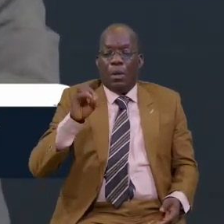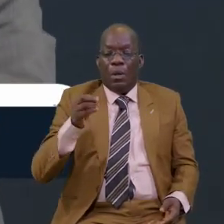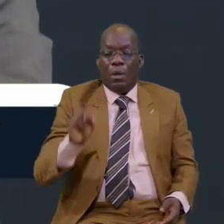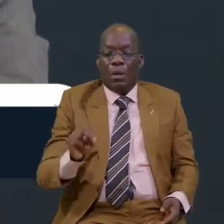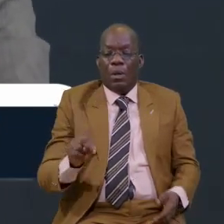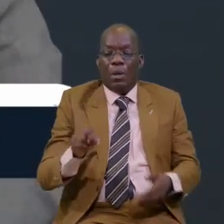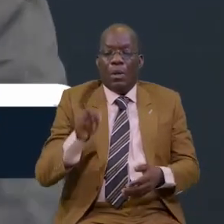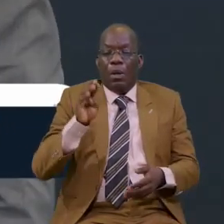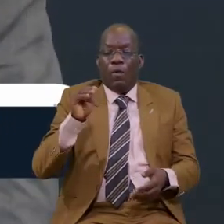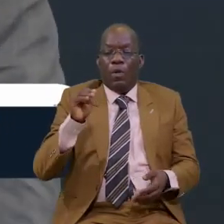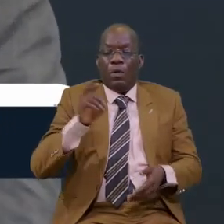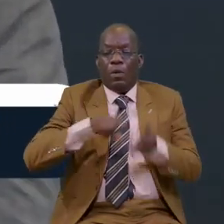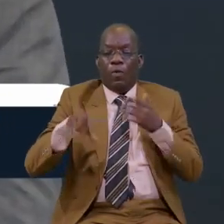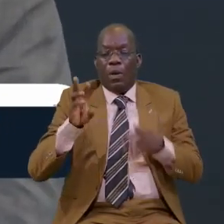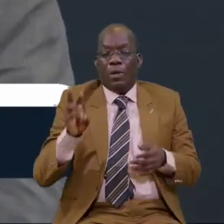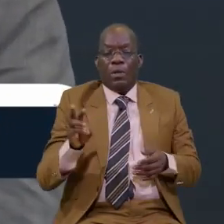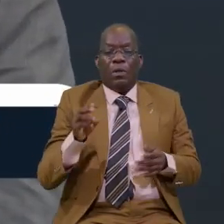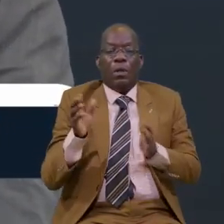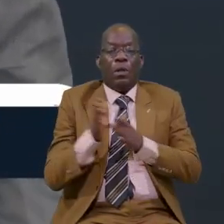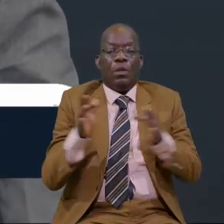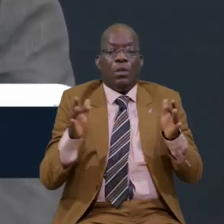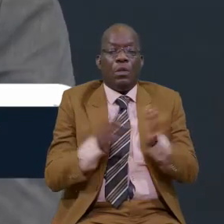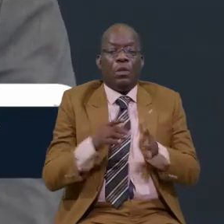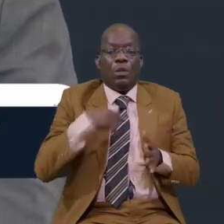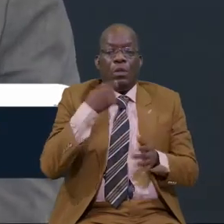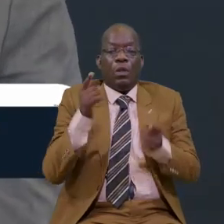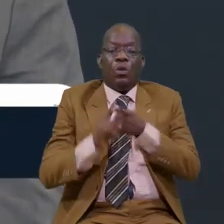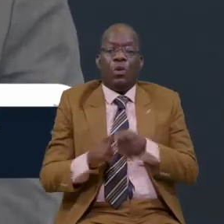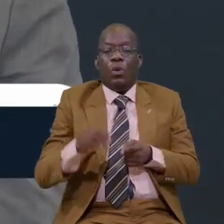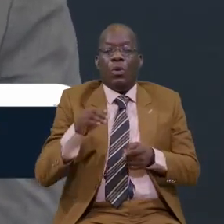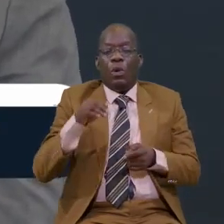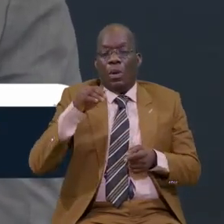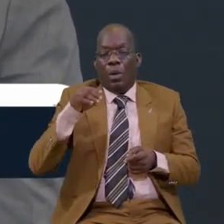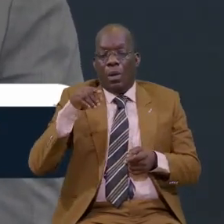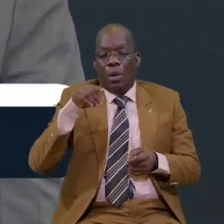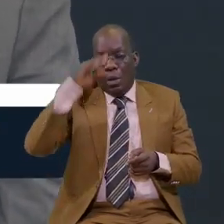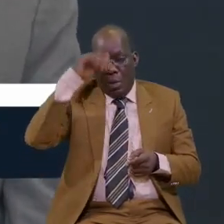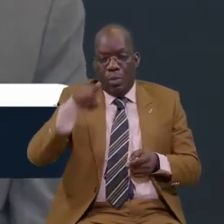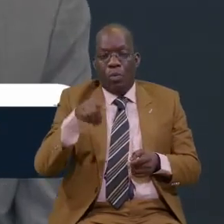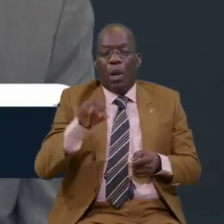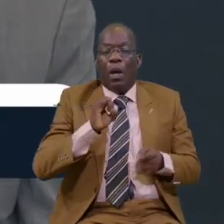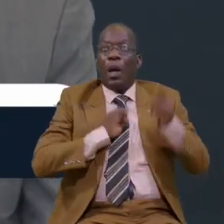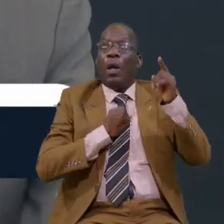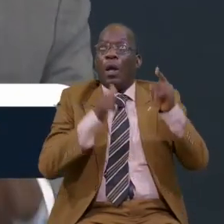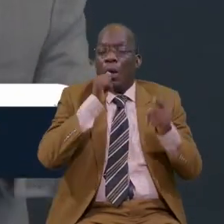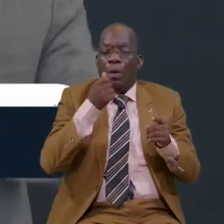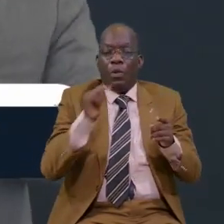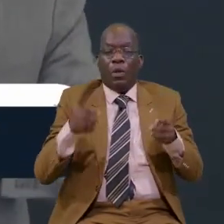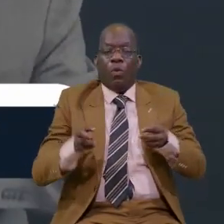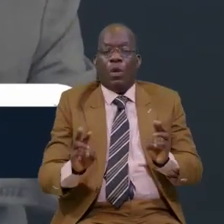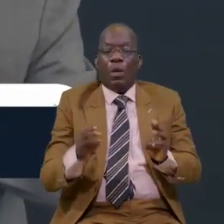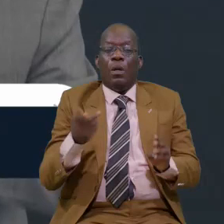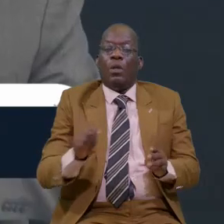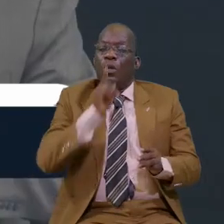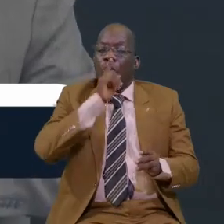Jesus says unto him, I am the way, the truth, and the life. No